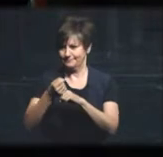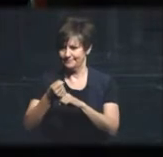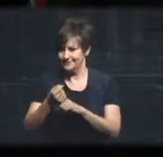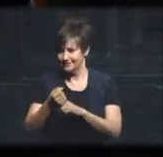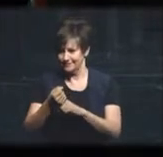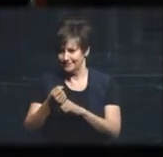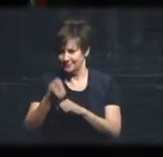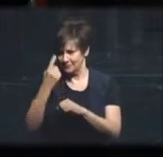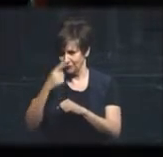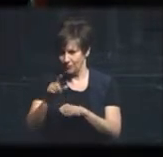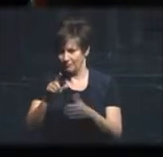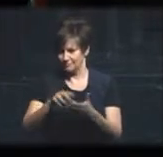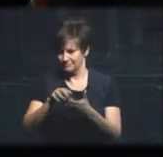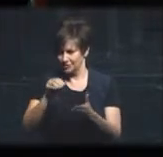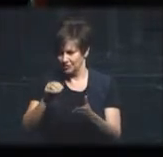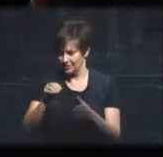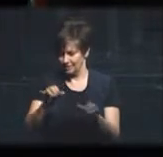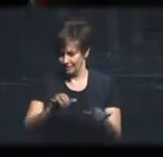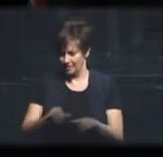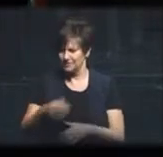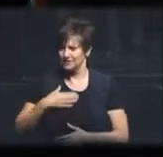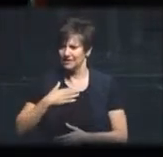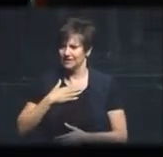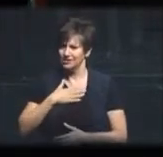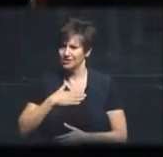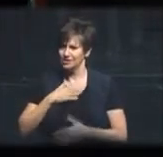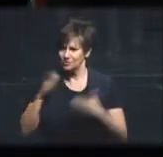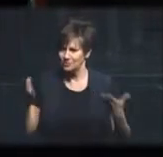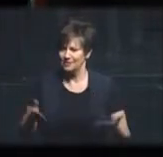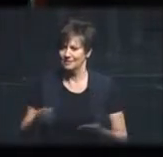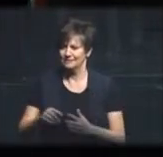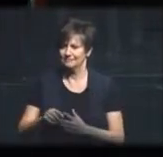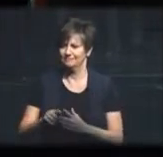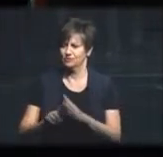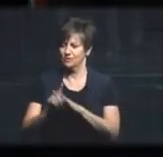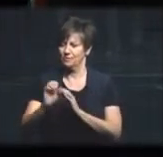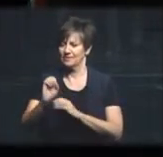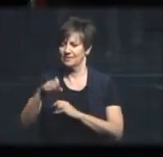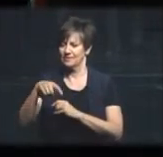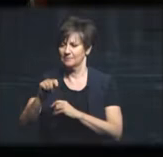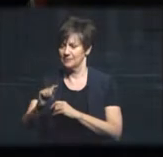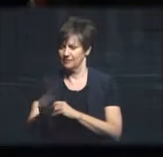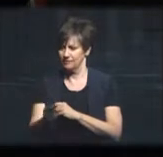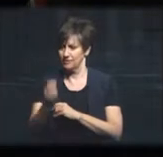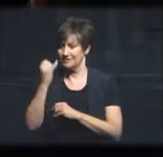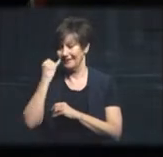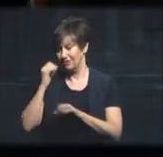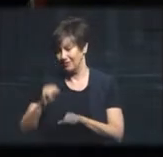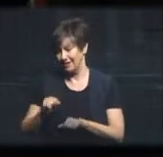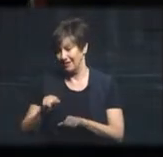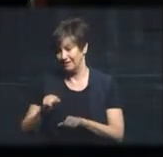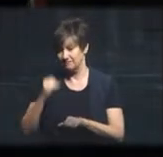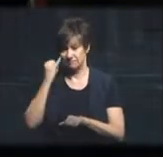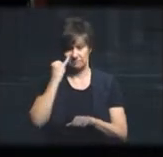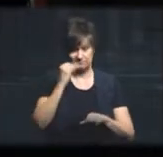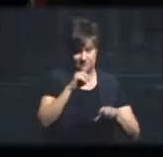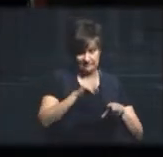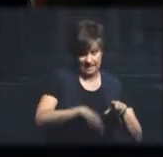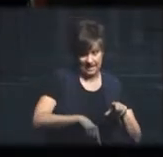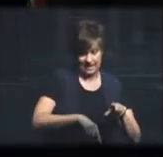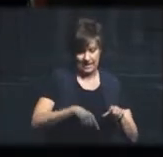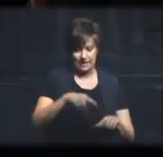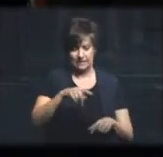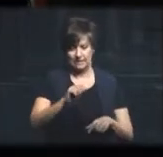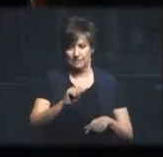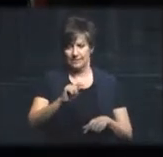Learning Commons. I encourage you to please come on September 1st if you can. If you can't, Patrice Whitley, who's just done an